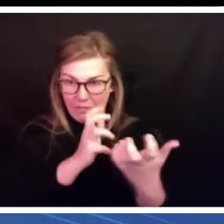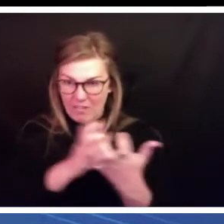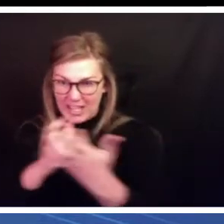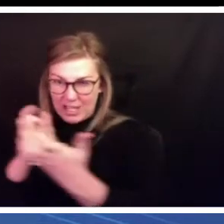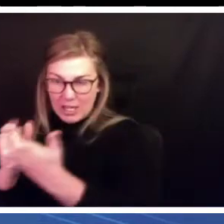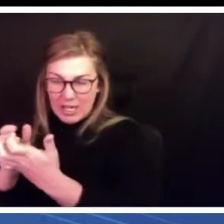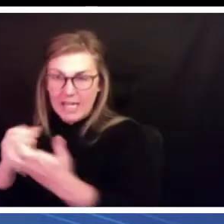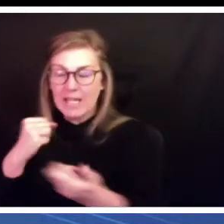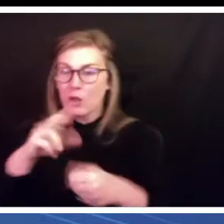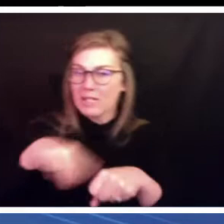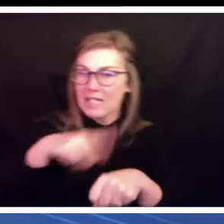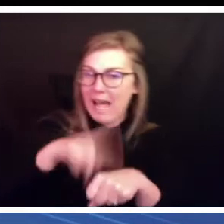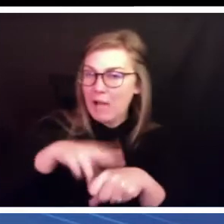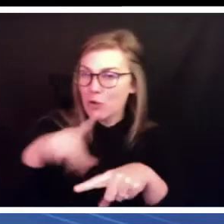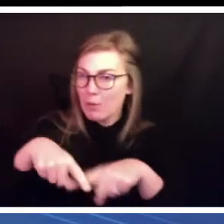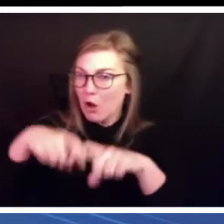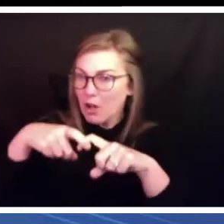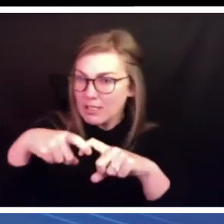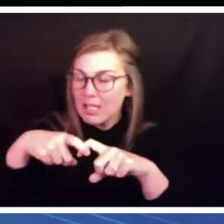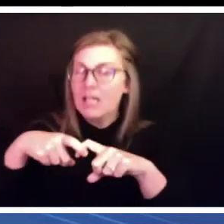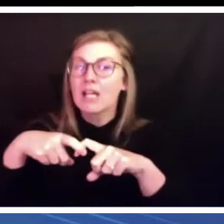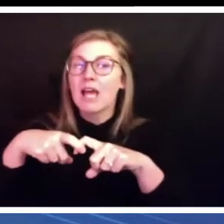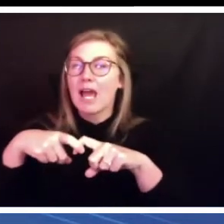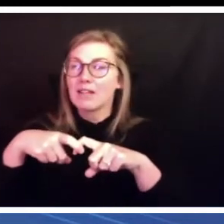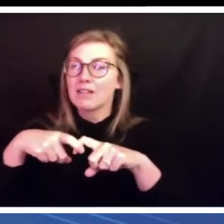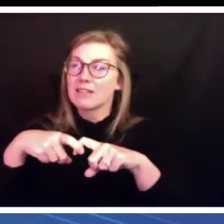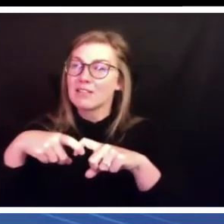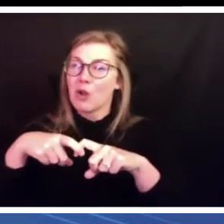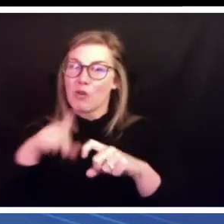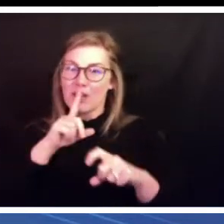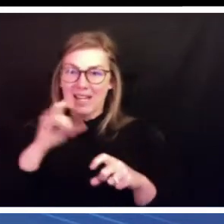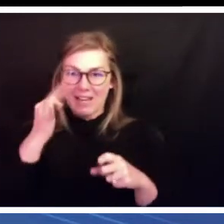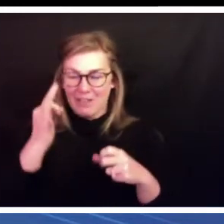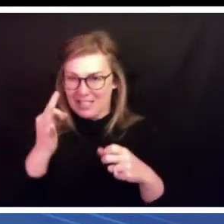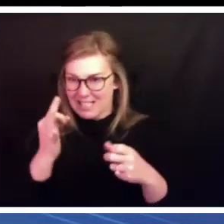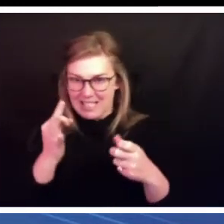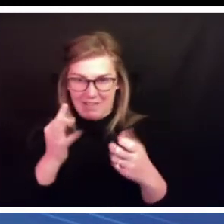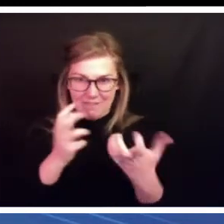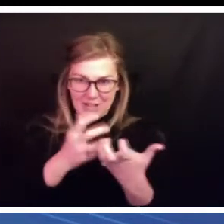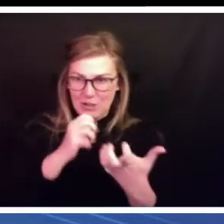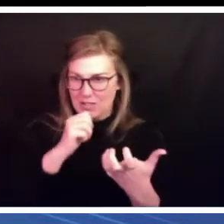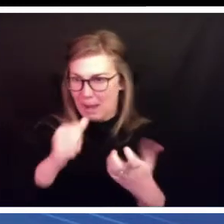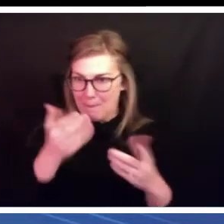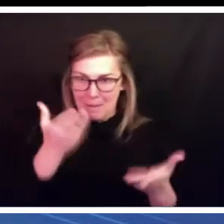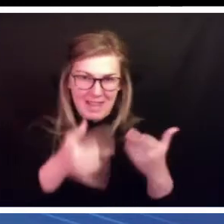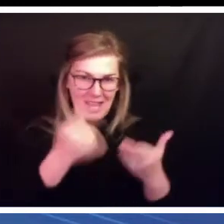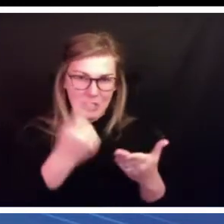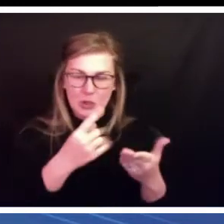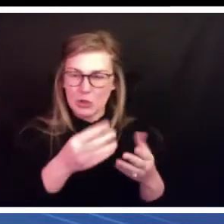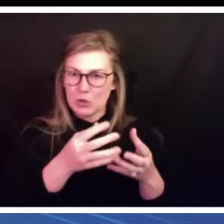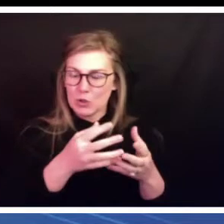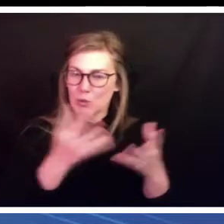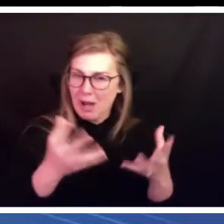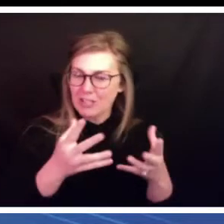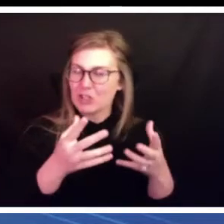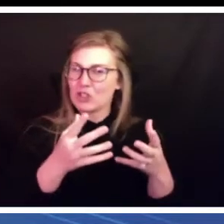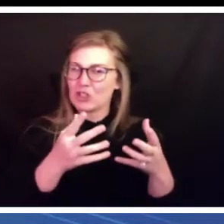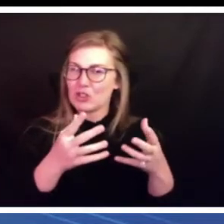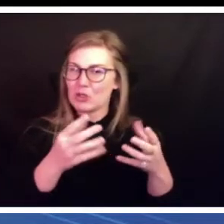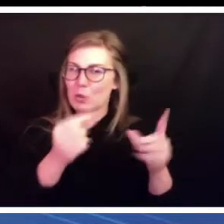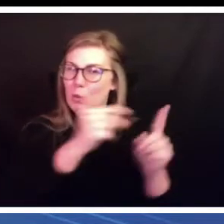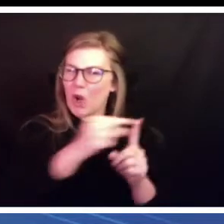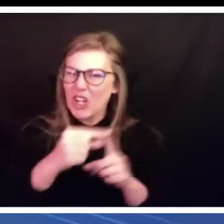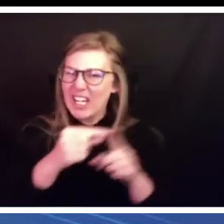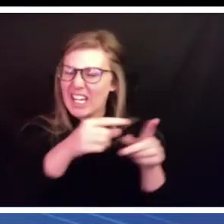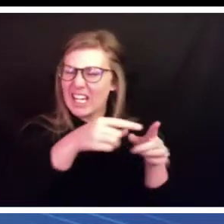that's happening there, but do it in a more economical way, because it was too, there was too many words in the previous version that didn't work out the amount of time that I had to say